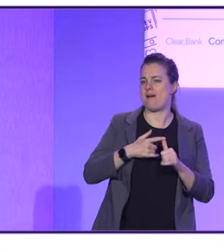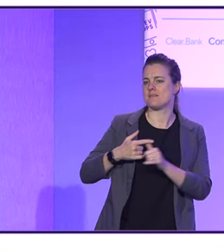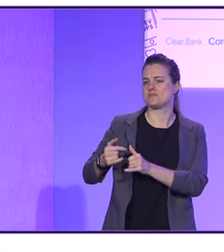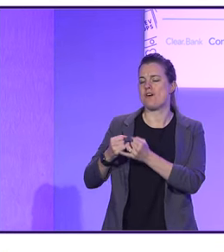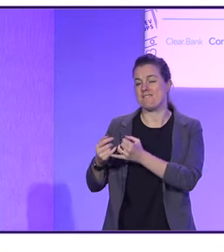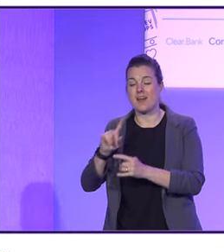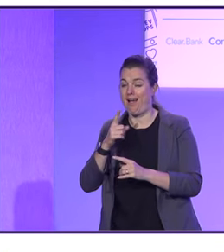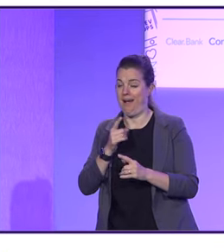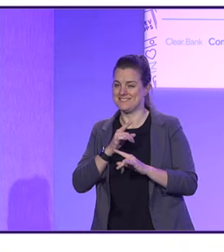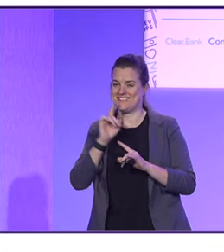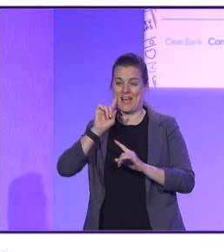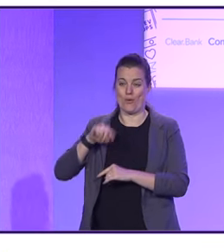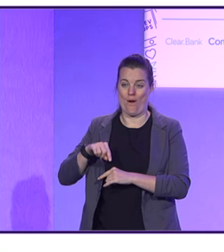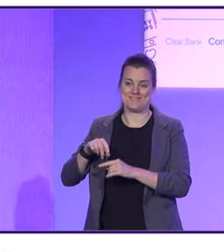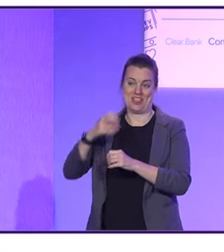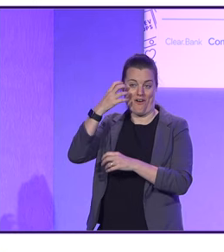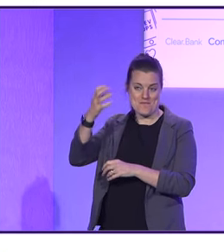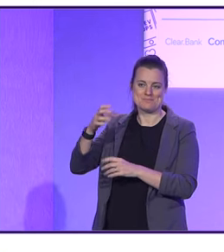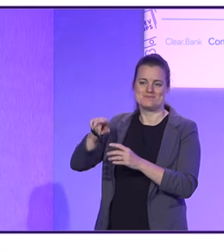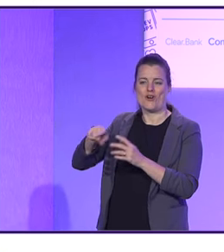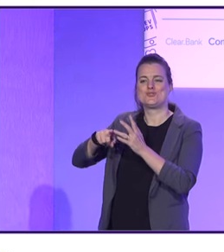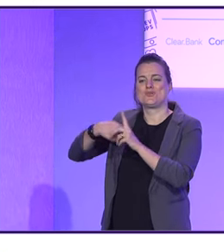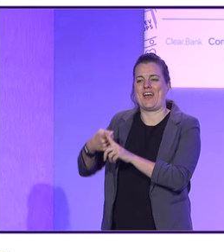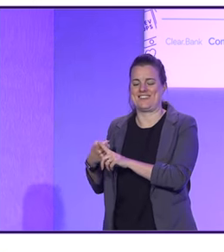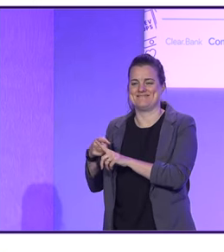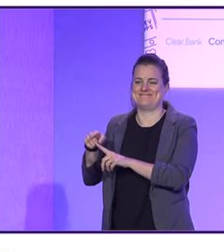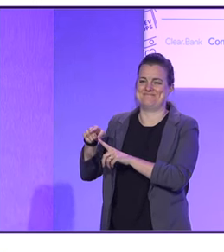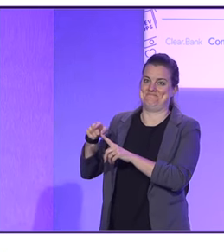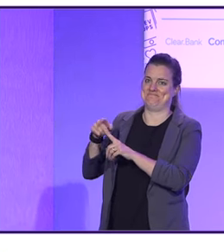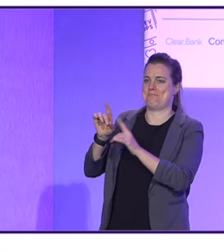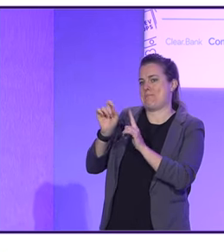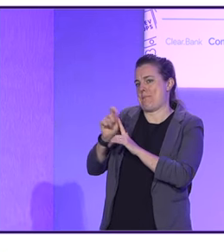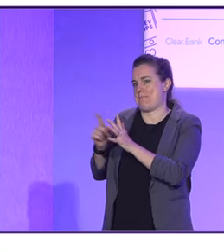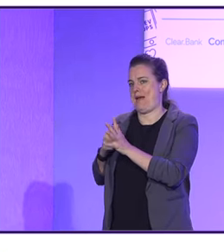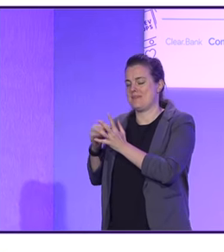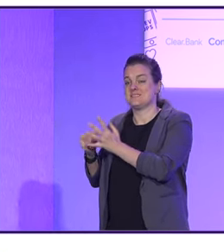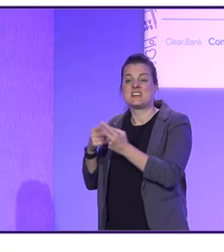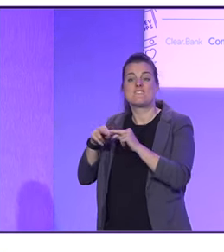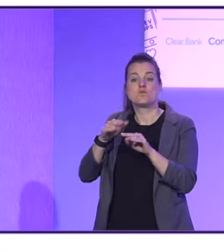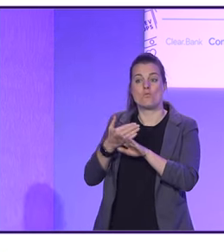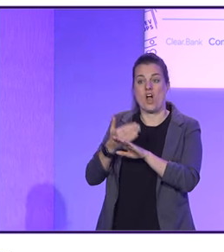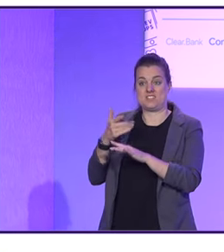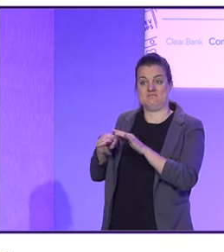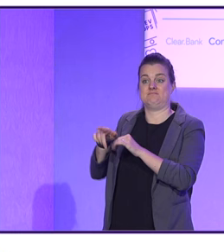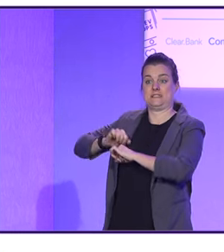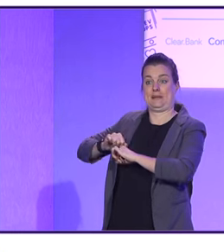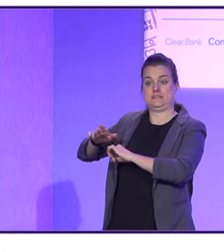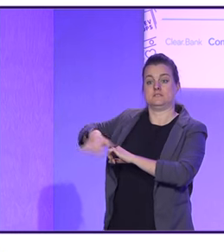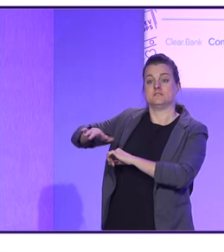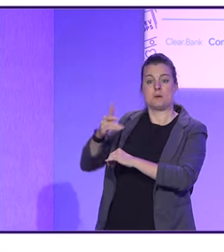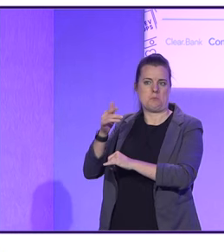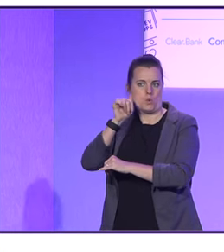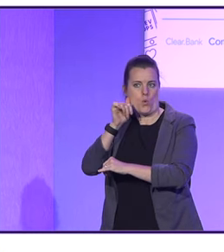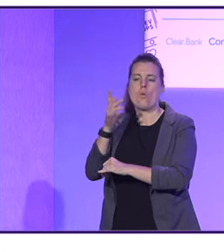you've worked in the public sector, you might have heard of this. If you have worked not in the public sector, it might be alien to you. GovUK PaaS was